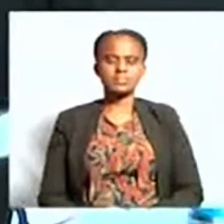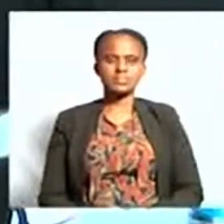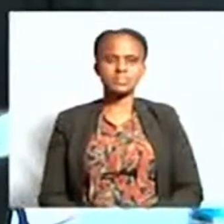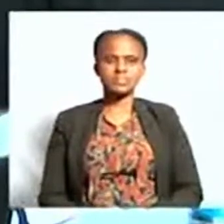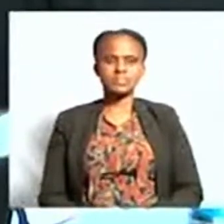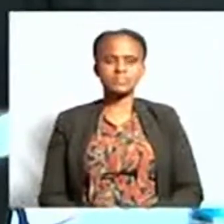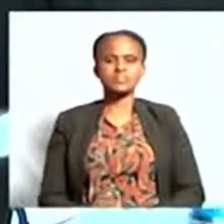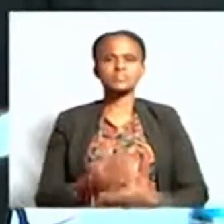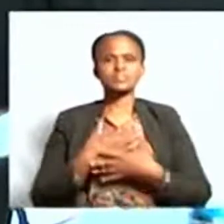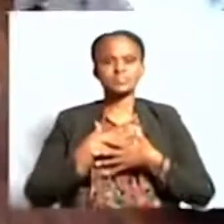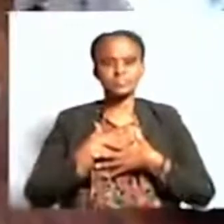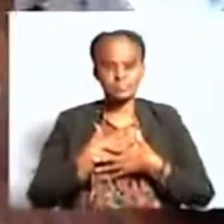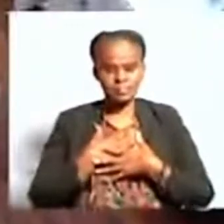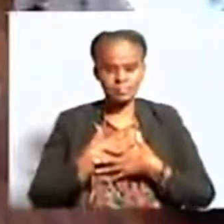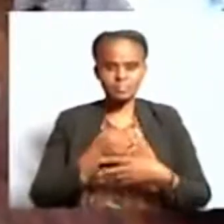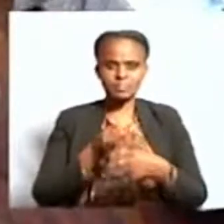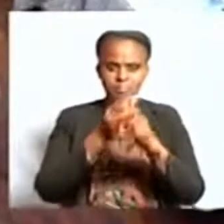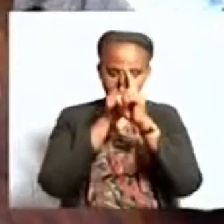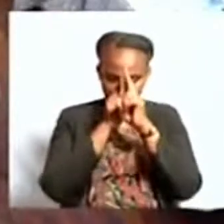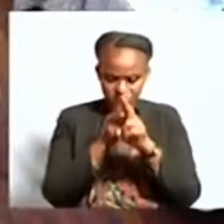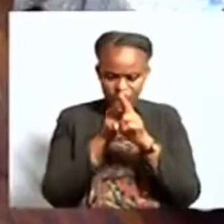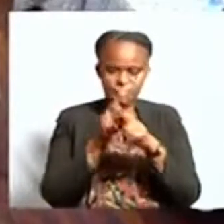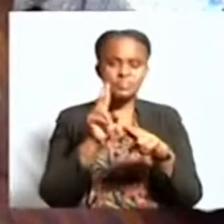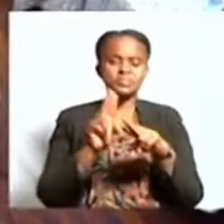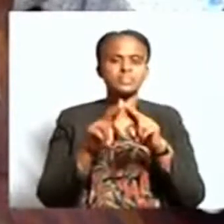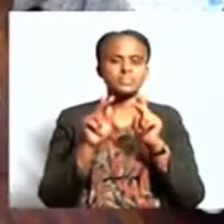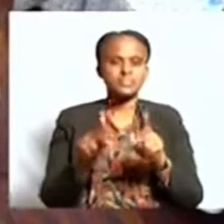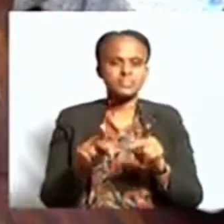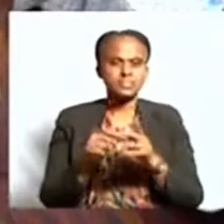Much obliged, Honorable Chair.